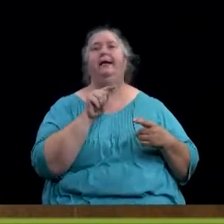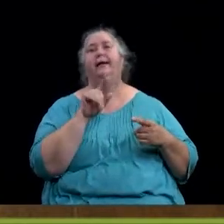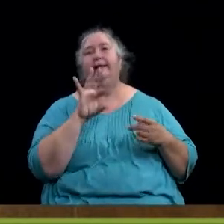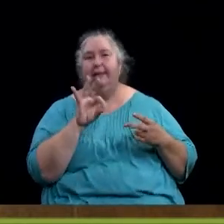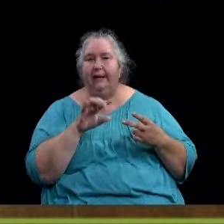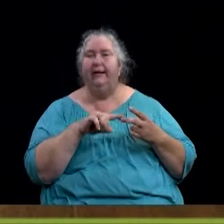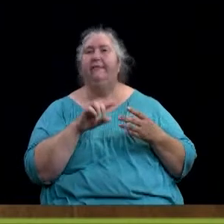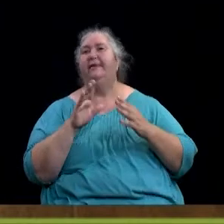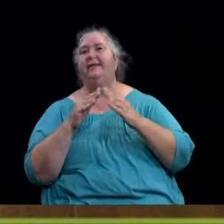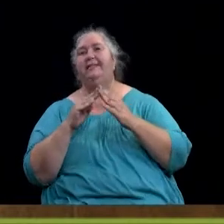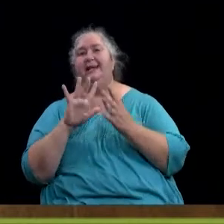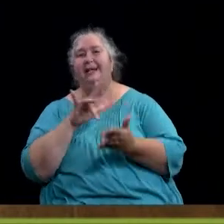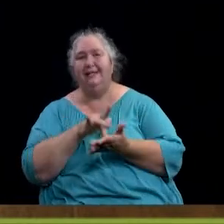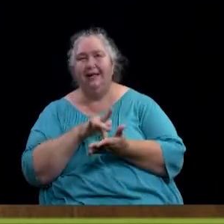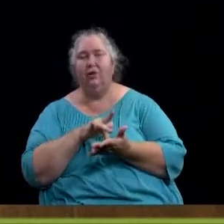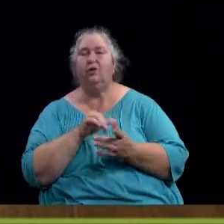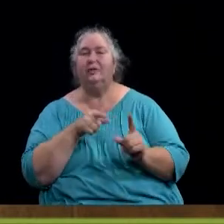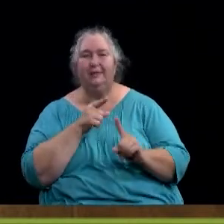ones we have.